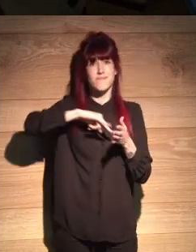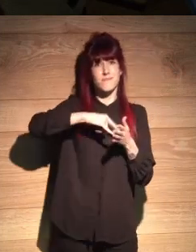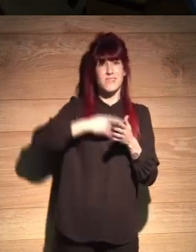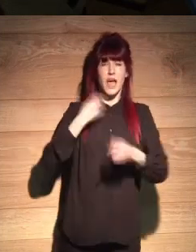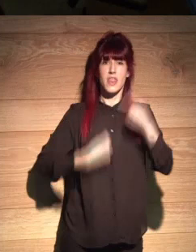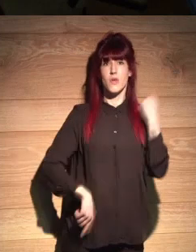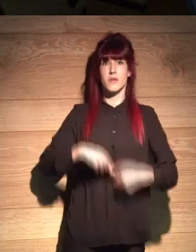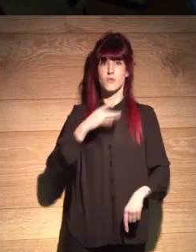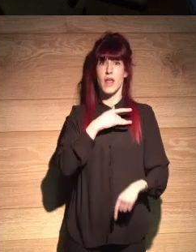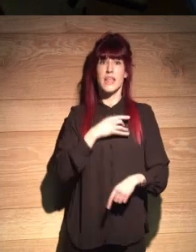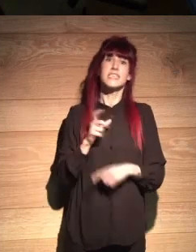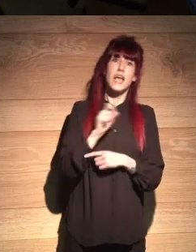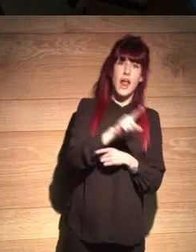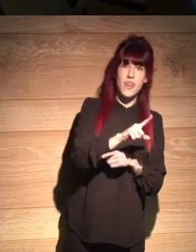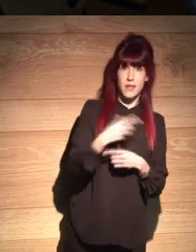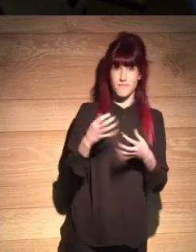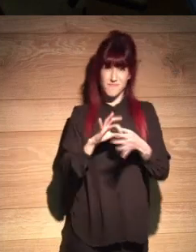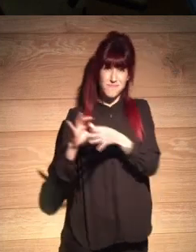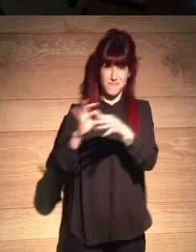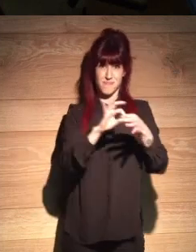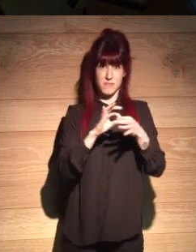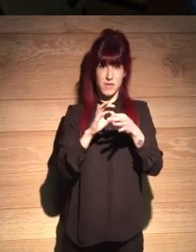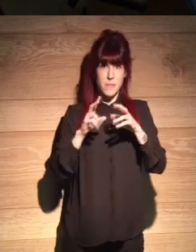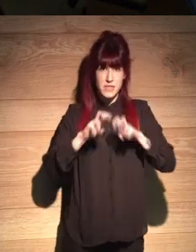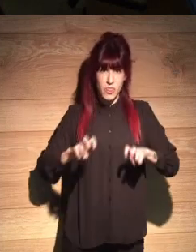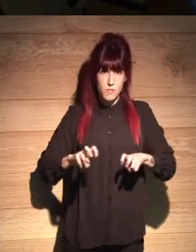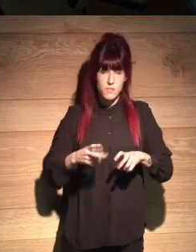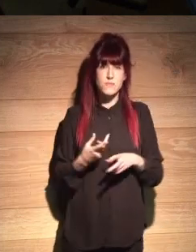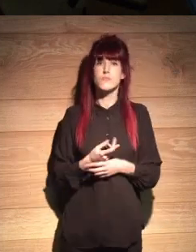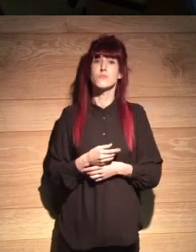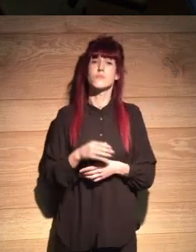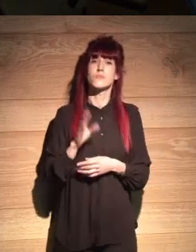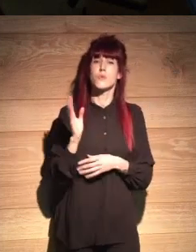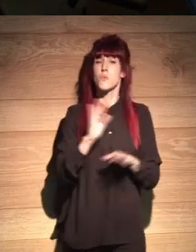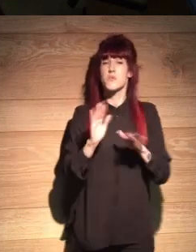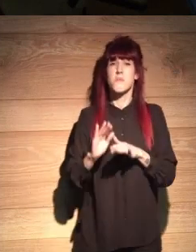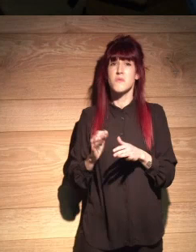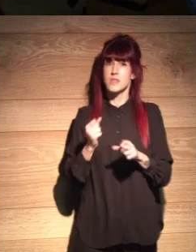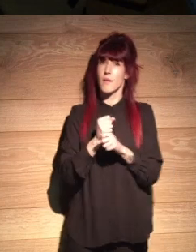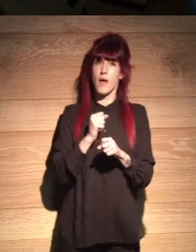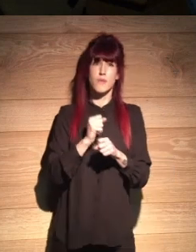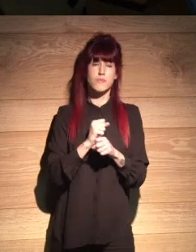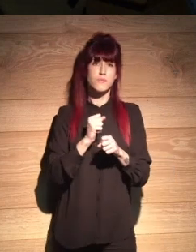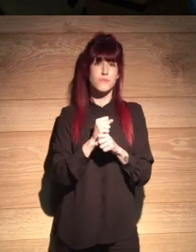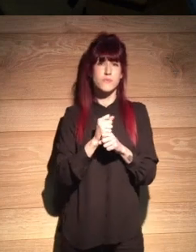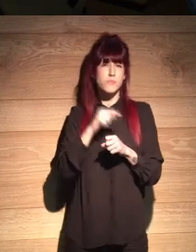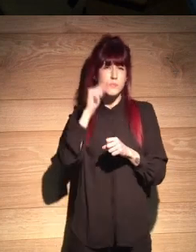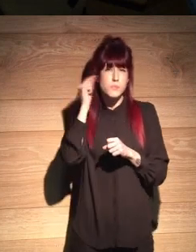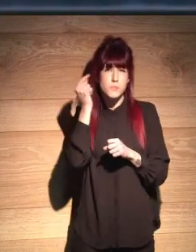cardiovascular disorders, and cancer. Among the her last papers and last work,